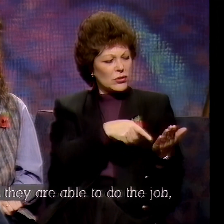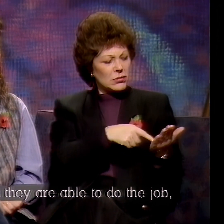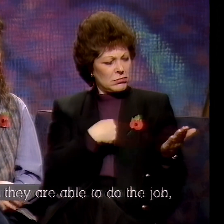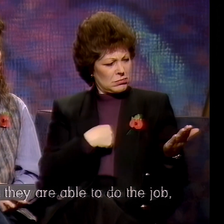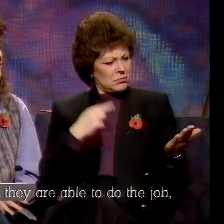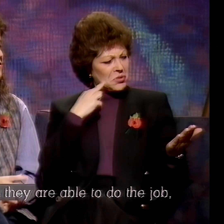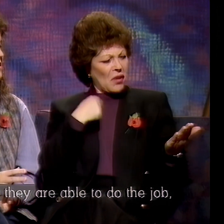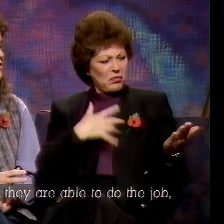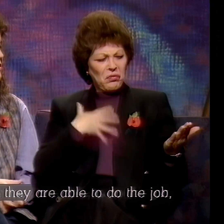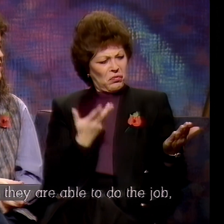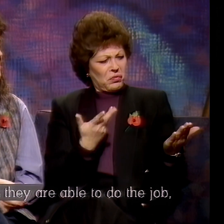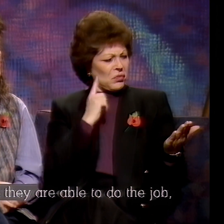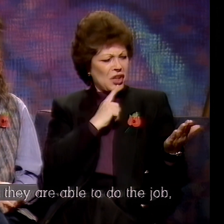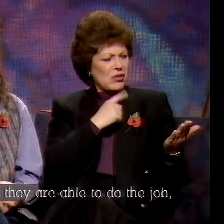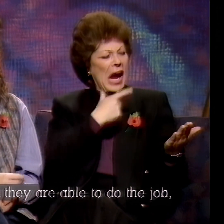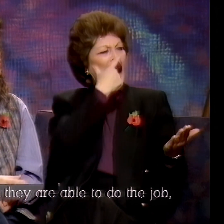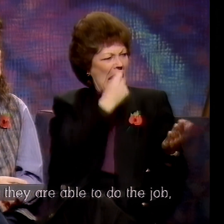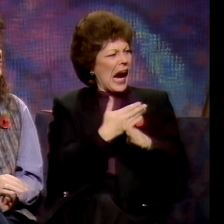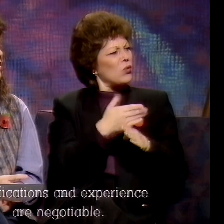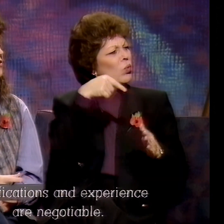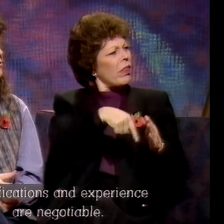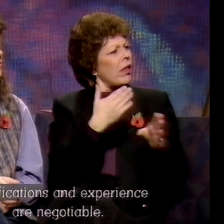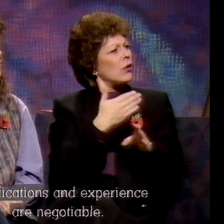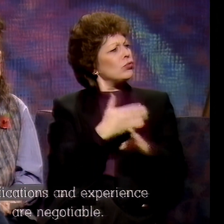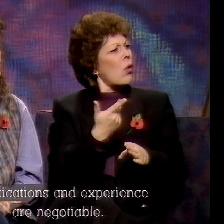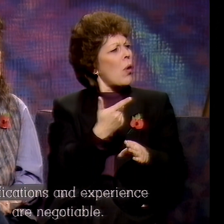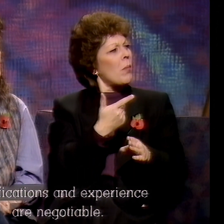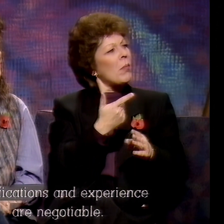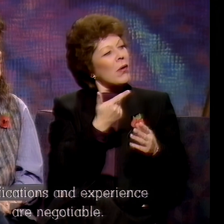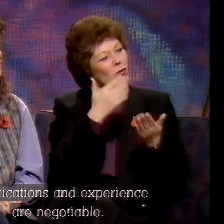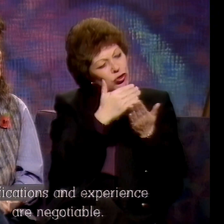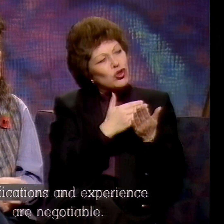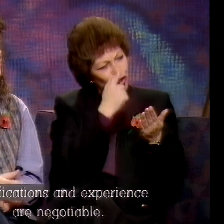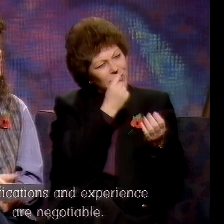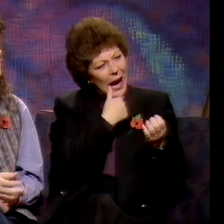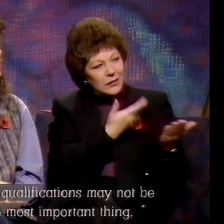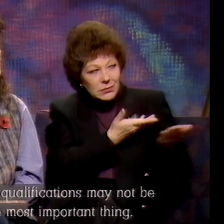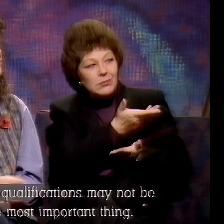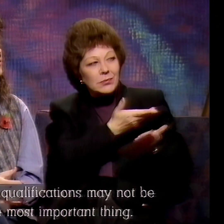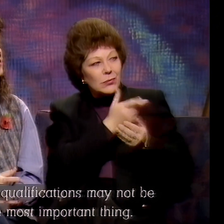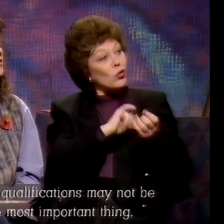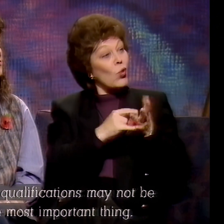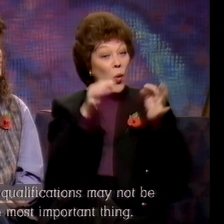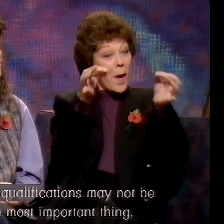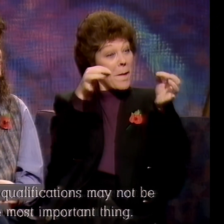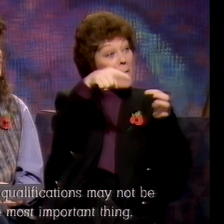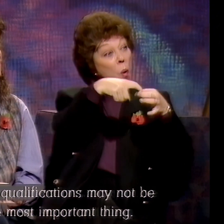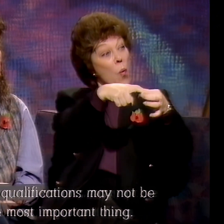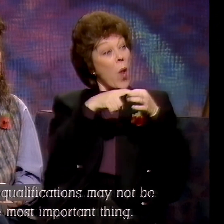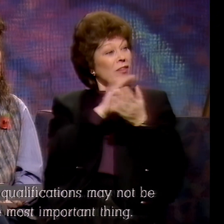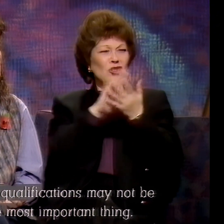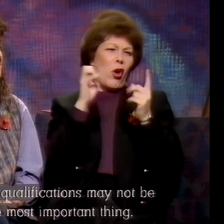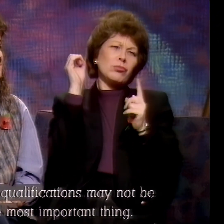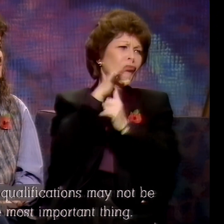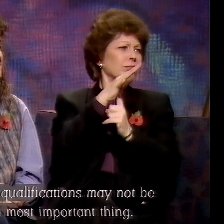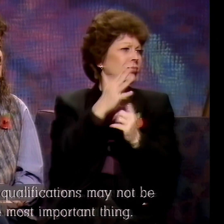able to do it, often the qualifications and the experience are negotiable. So paper qualifications may not be the most important thing in this